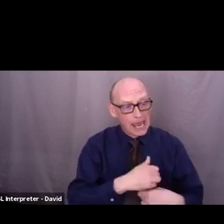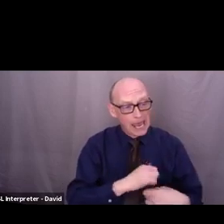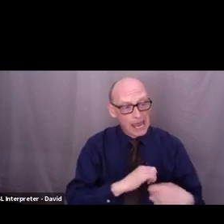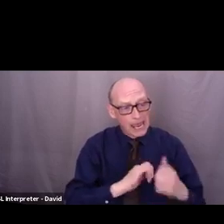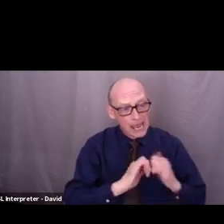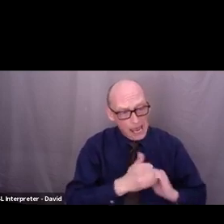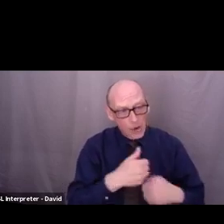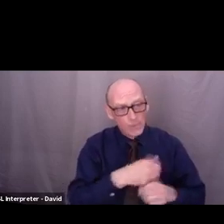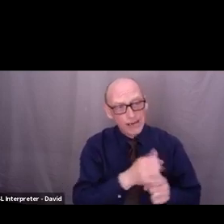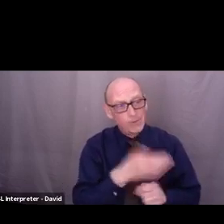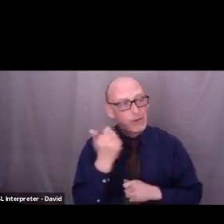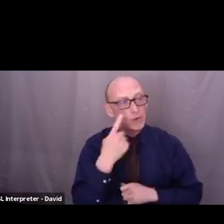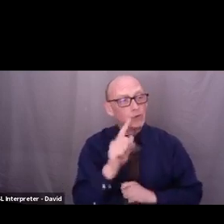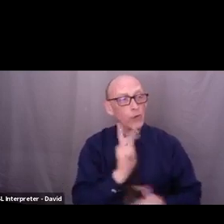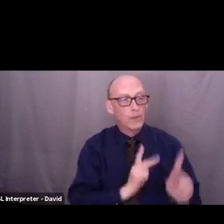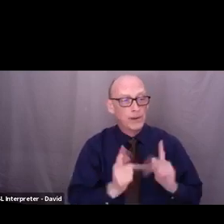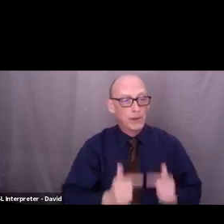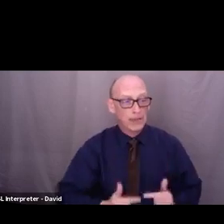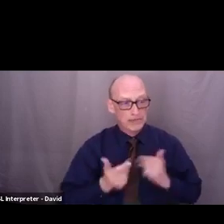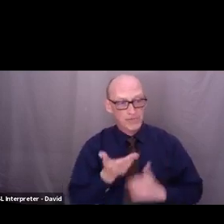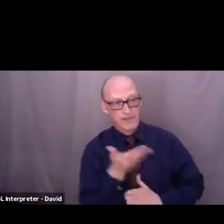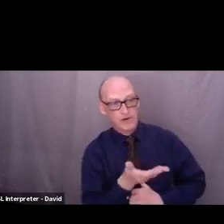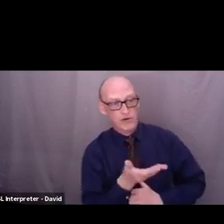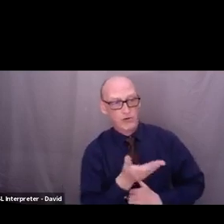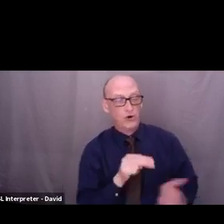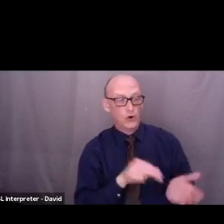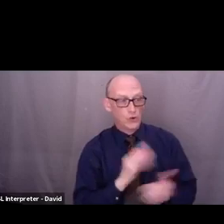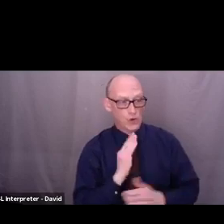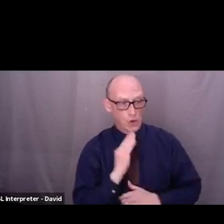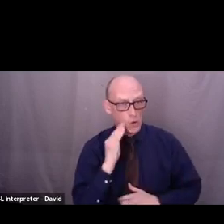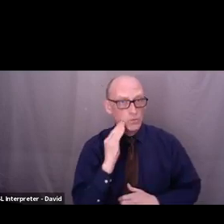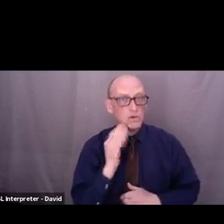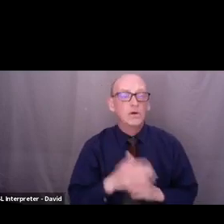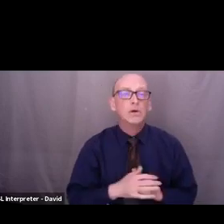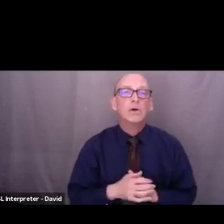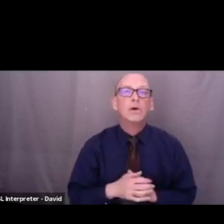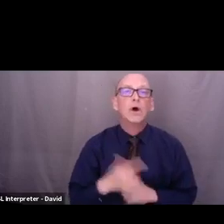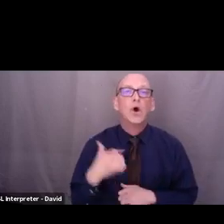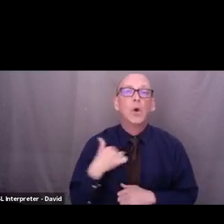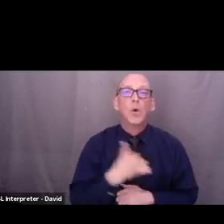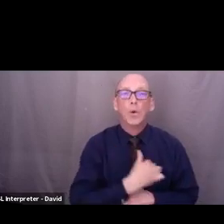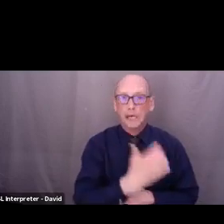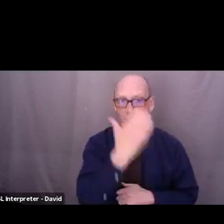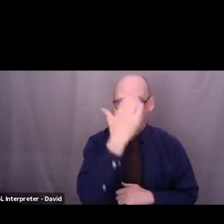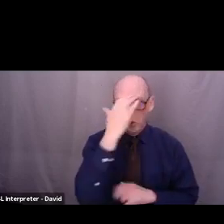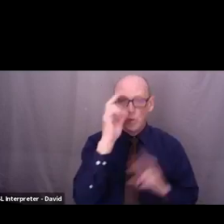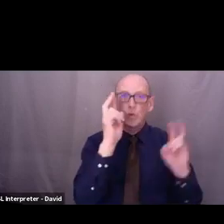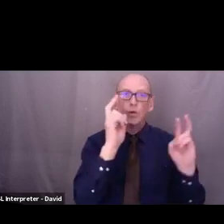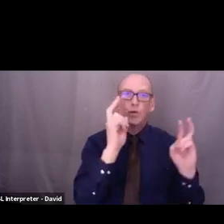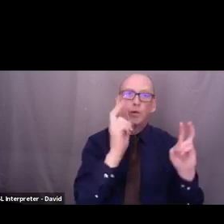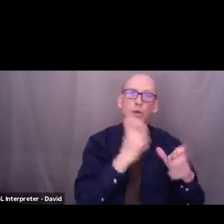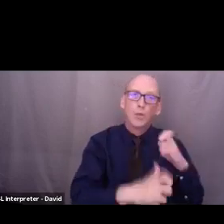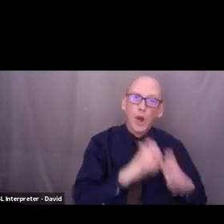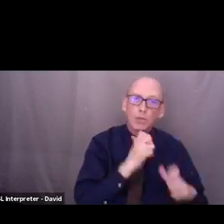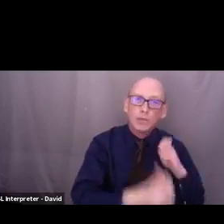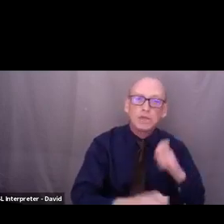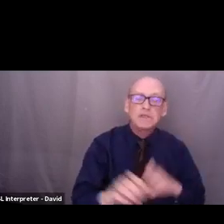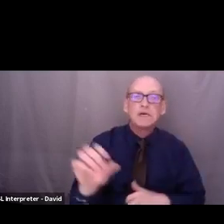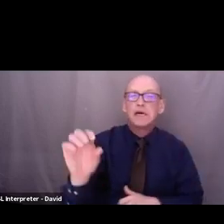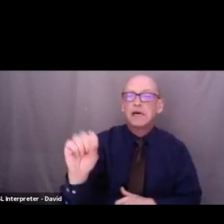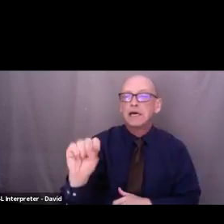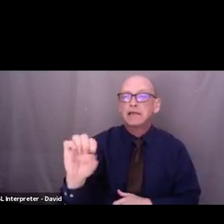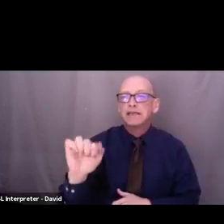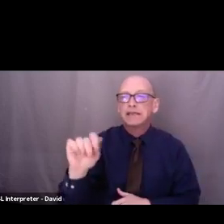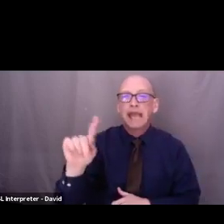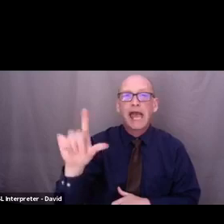homes. And we've done that by a number of different ways. Early on, we knew the issues in Seattle and some of the other states with our